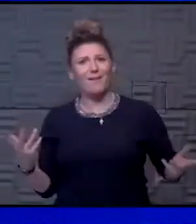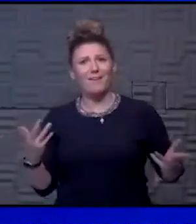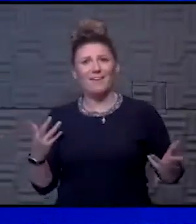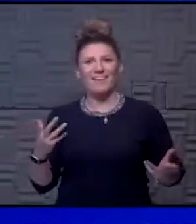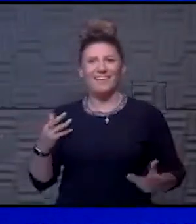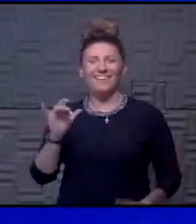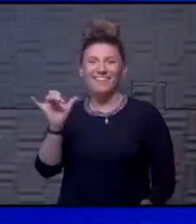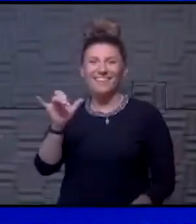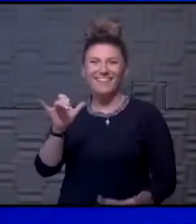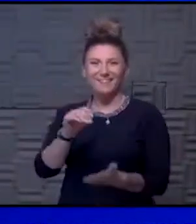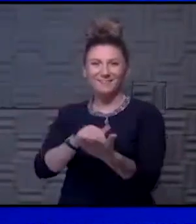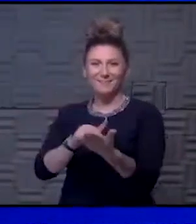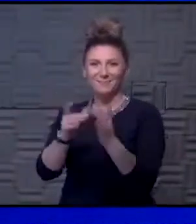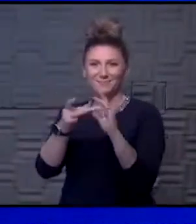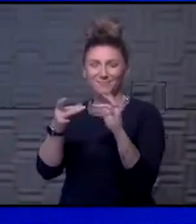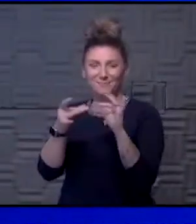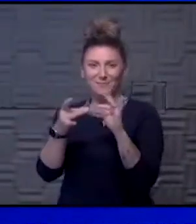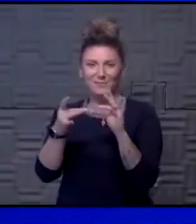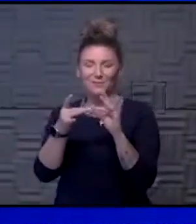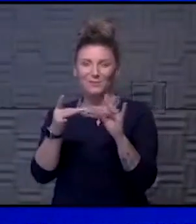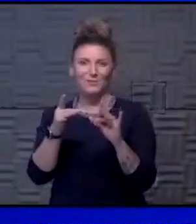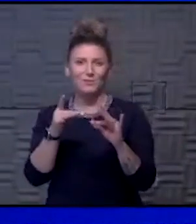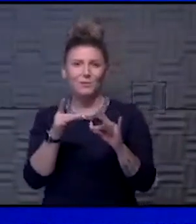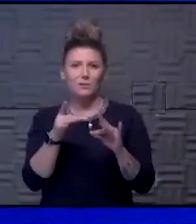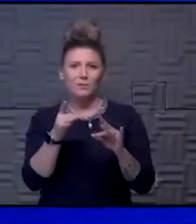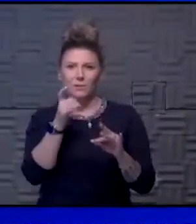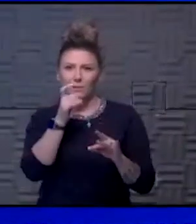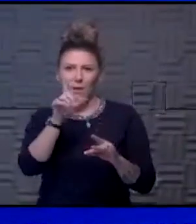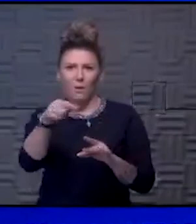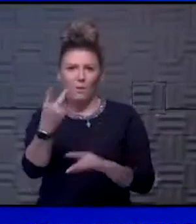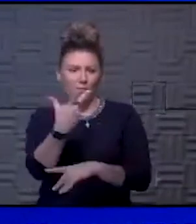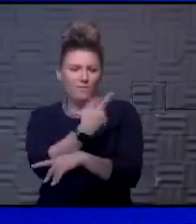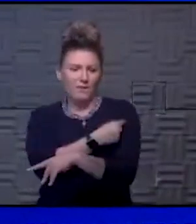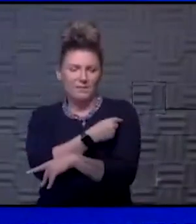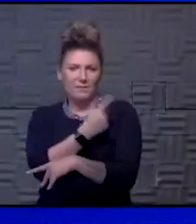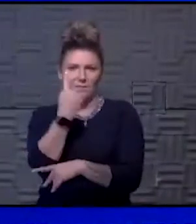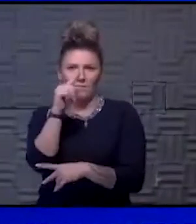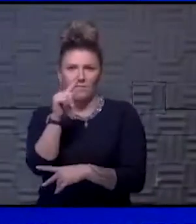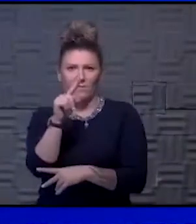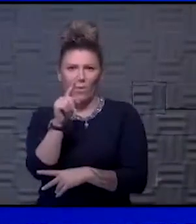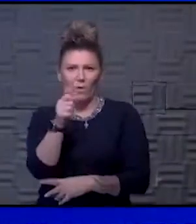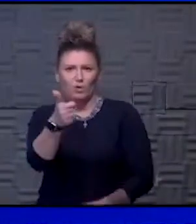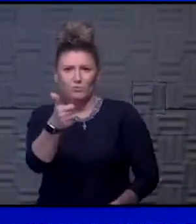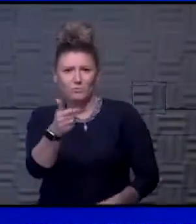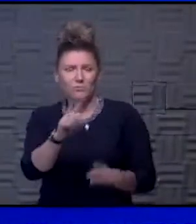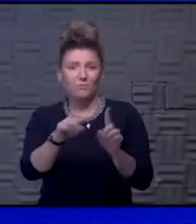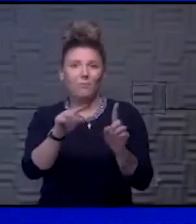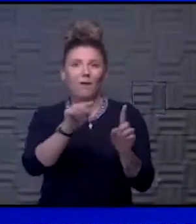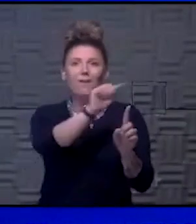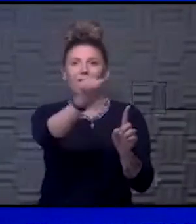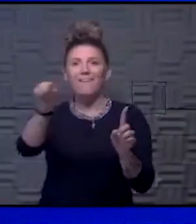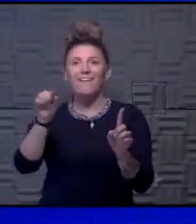put so well earlier, you don't just get vaccinated for yourself, but you get vaccinated for those that you